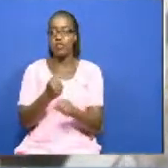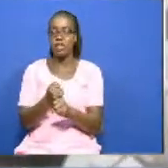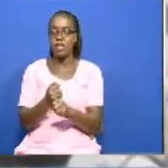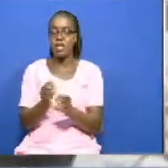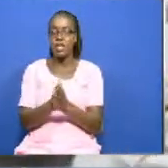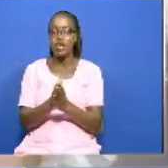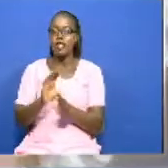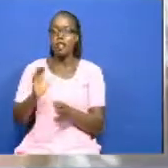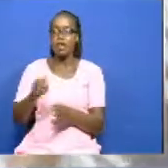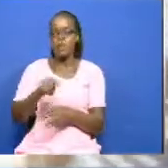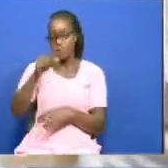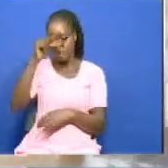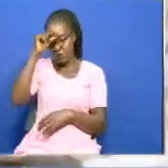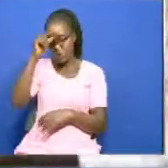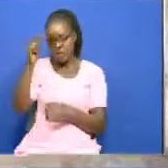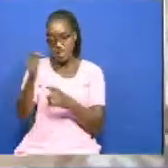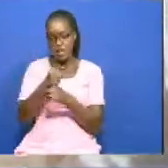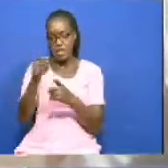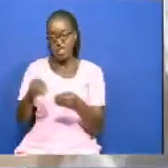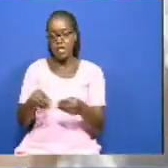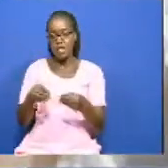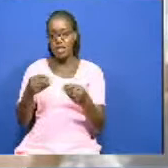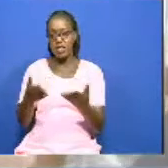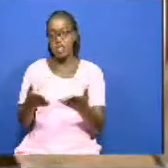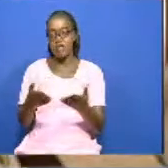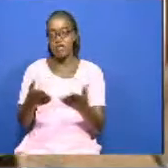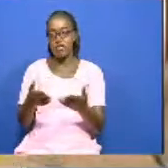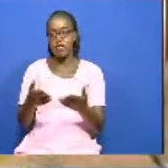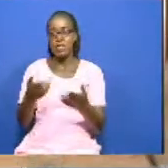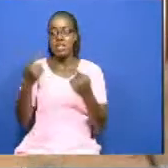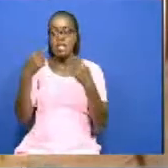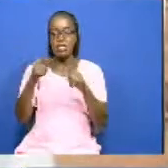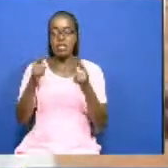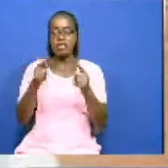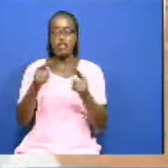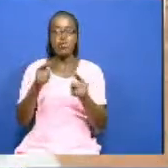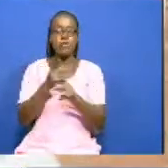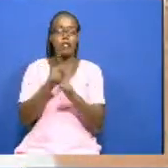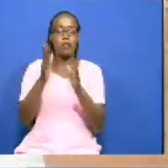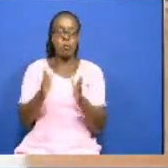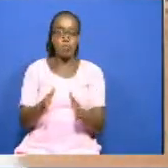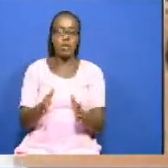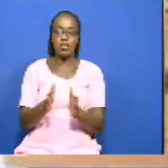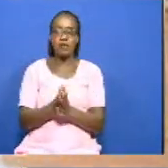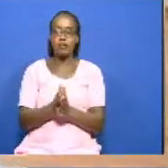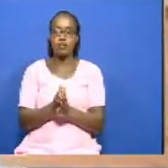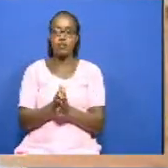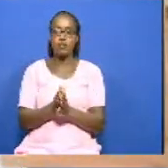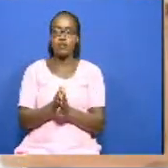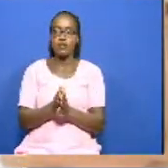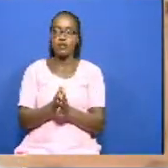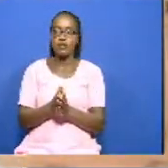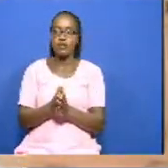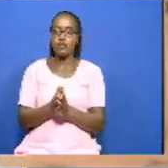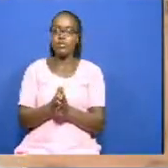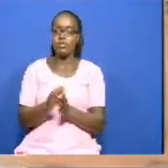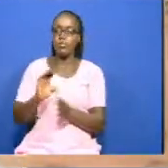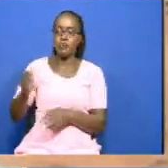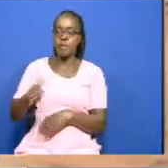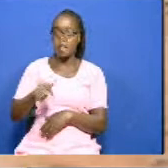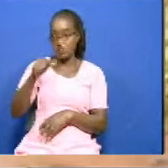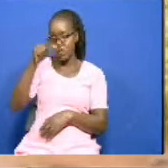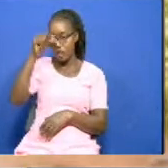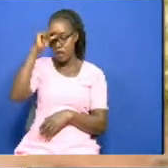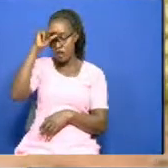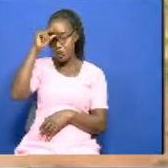county government to offer training in order to become successful beekeepers. Naomba county government and even